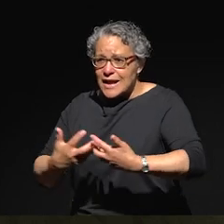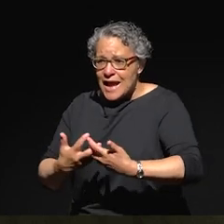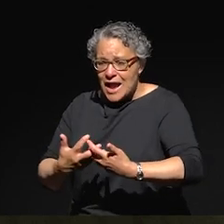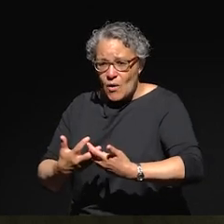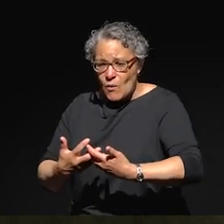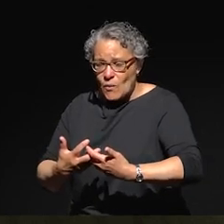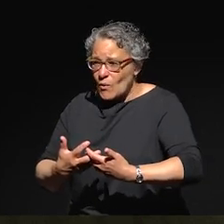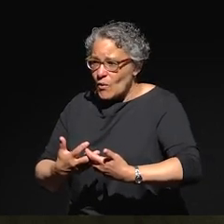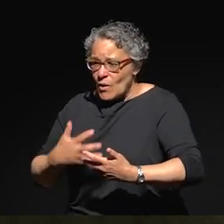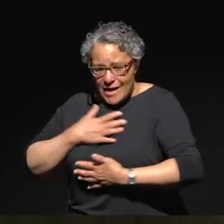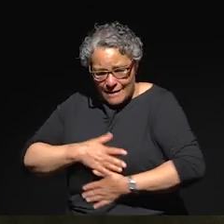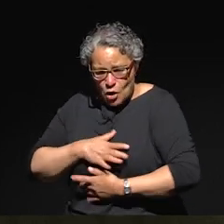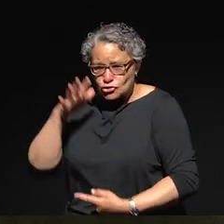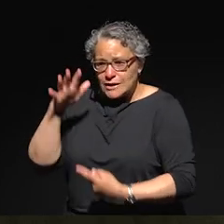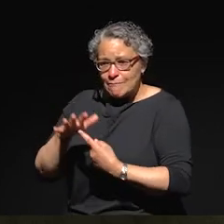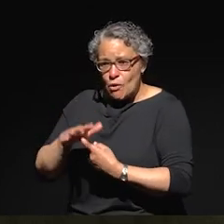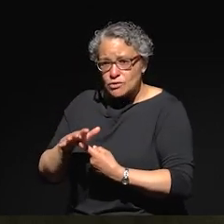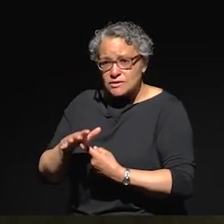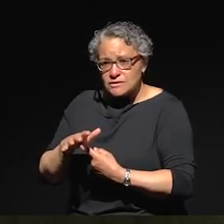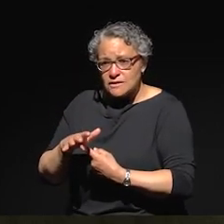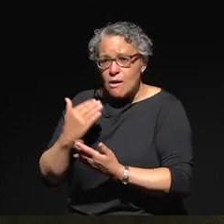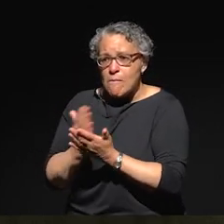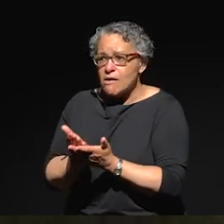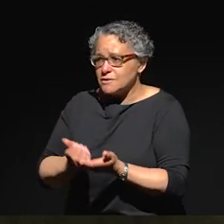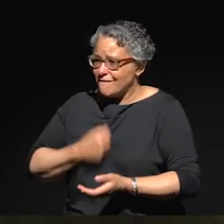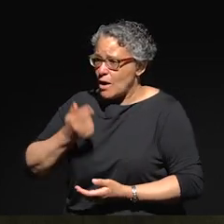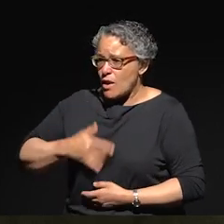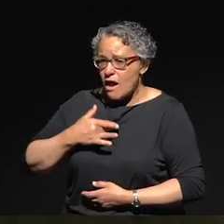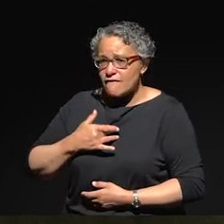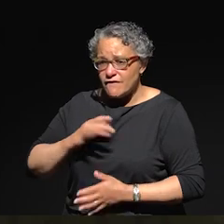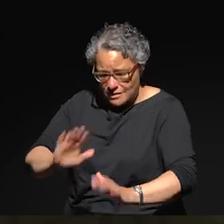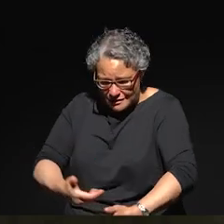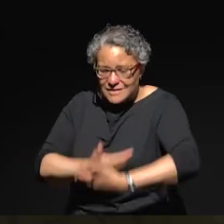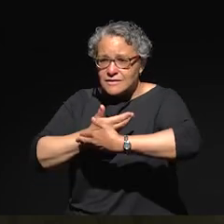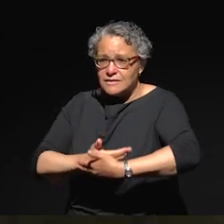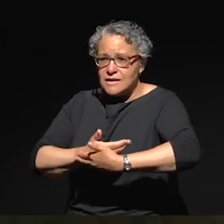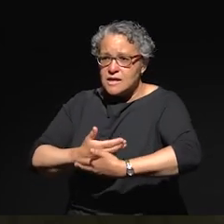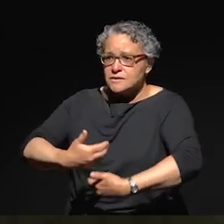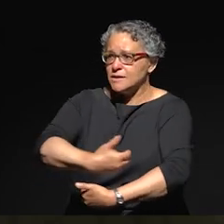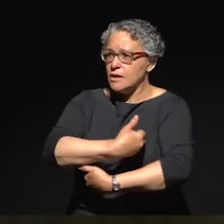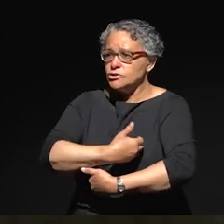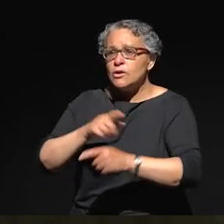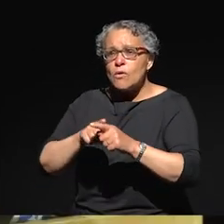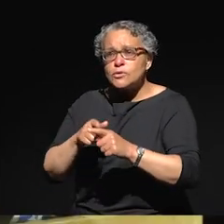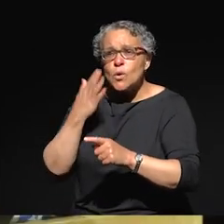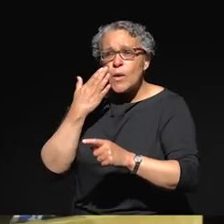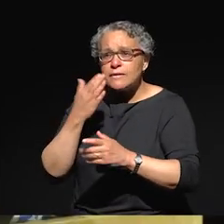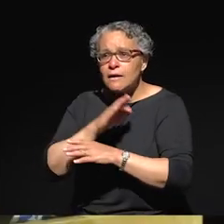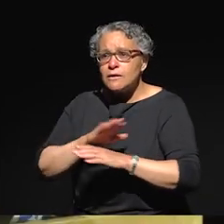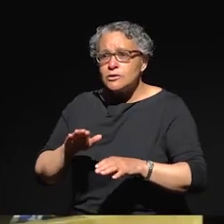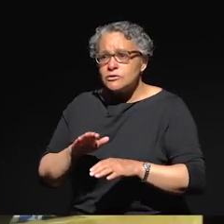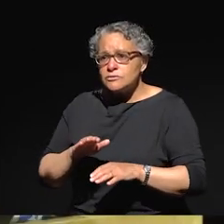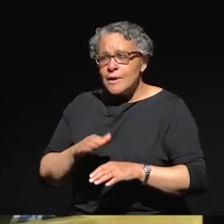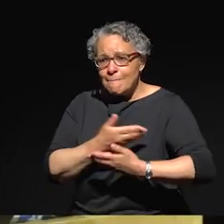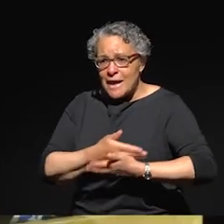emotionally important that is in your life, but also this awareness that when you bring a child into the world, that child will grow up and